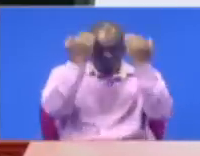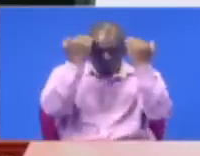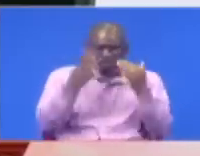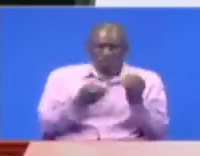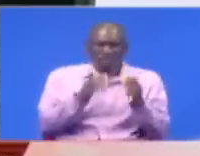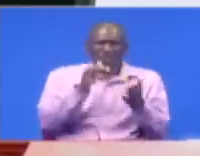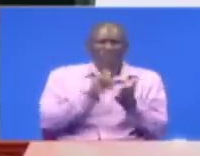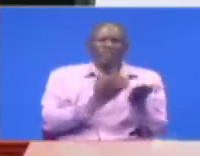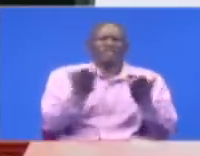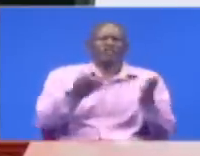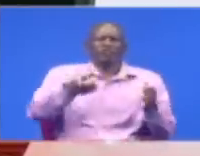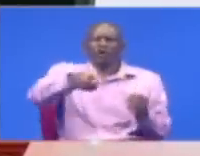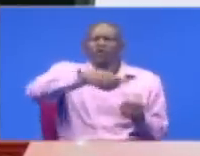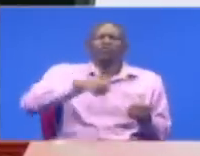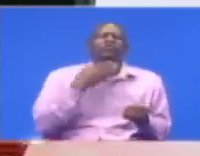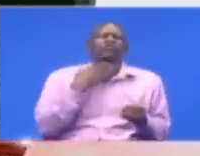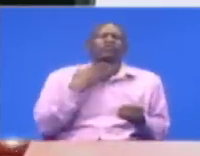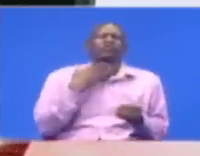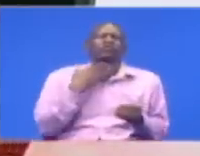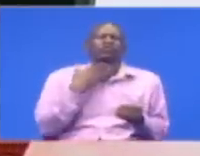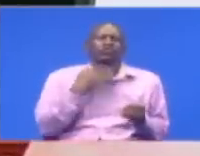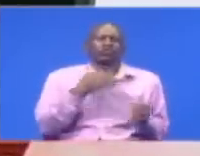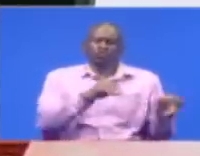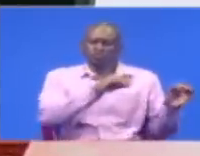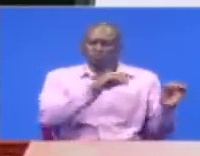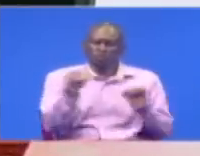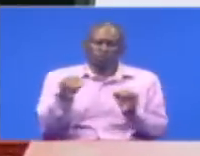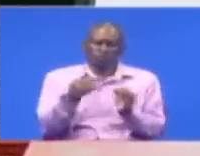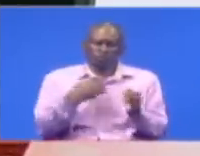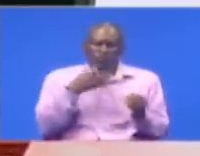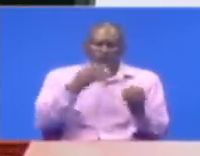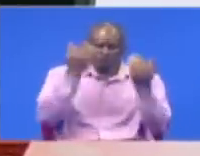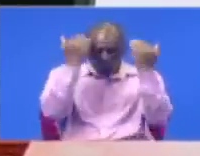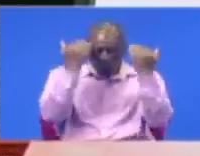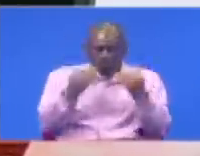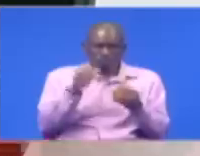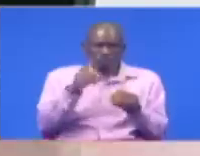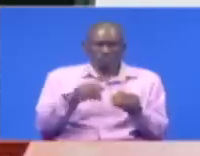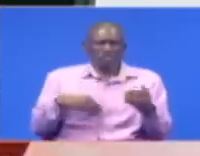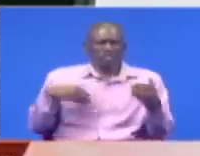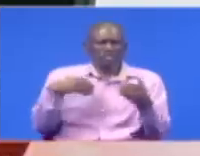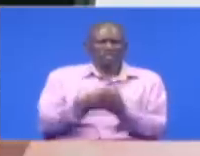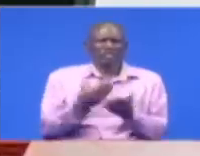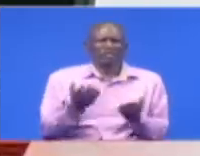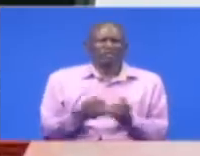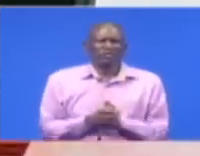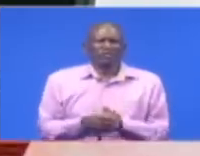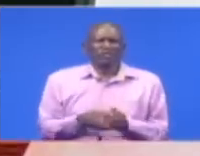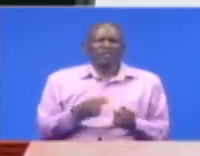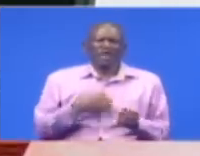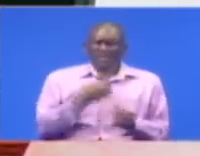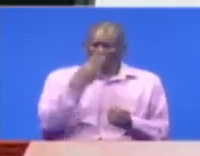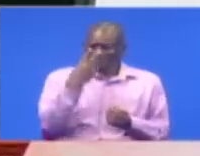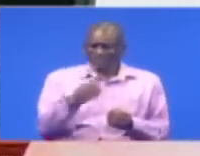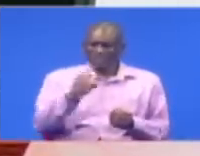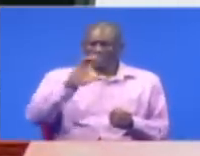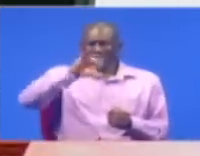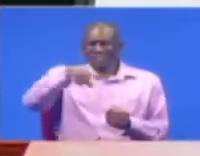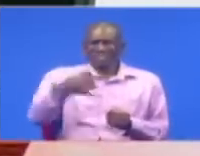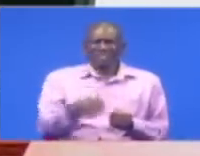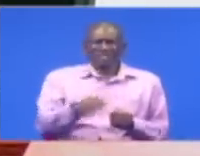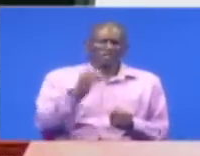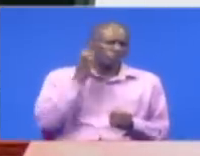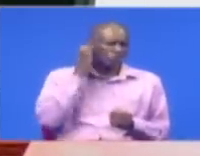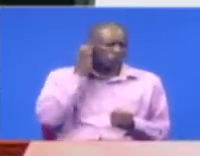where we want or would aim to have this judiciary get into. I see Chief Justice